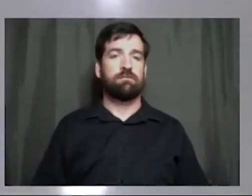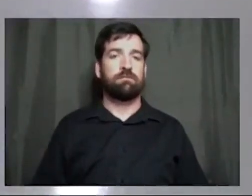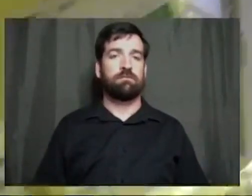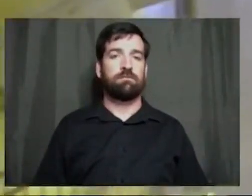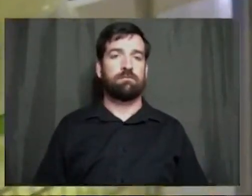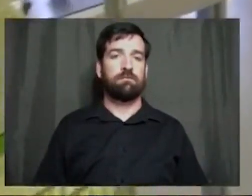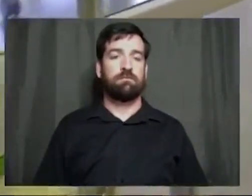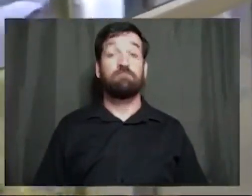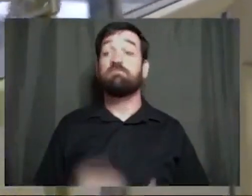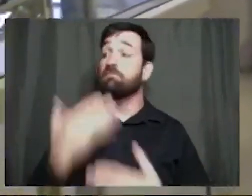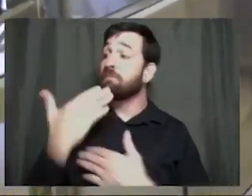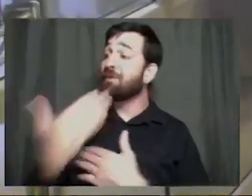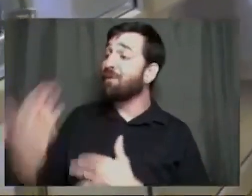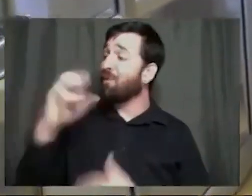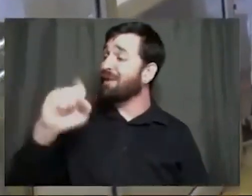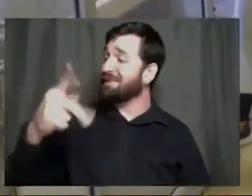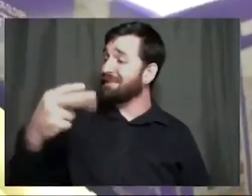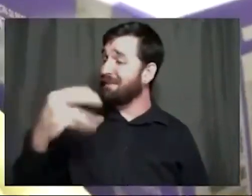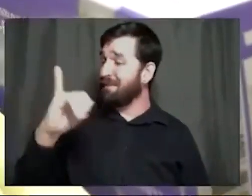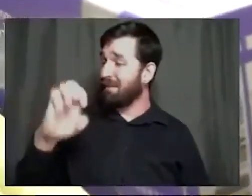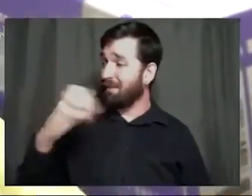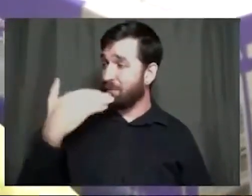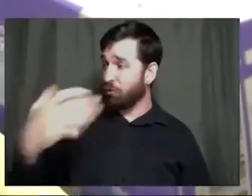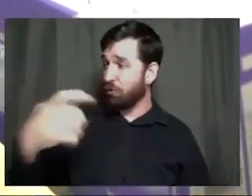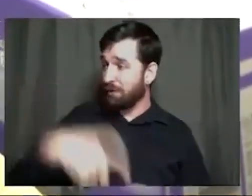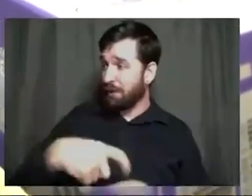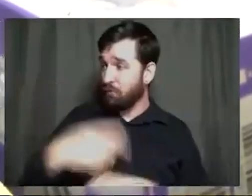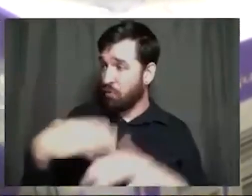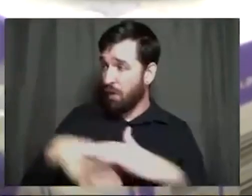morning, Stephanie. Is this a good time to come in and pray?